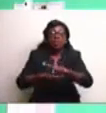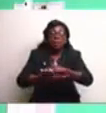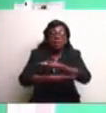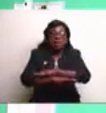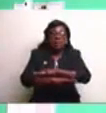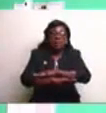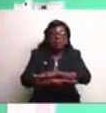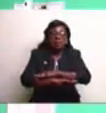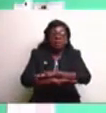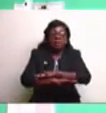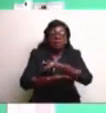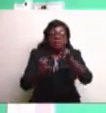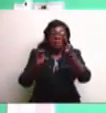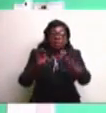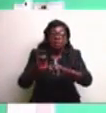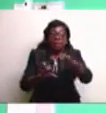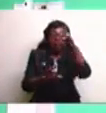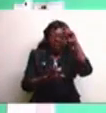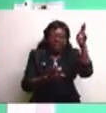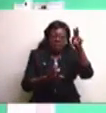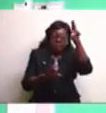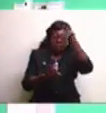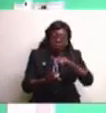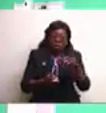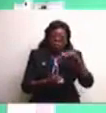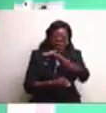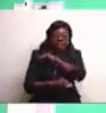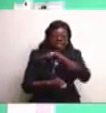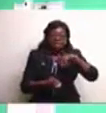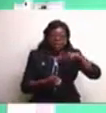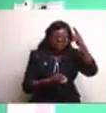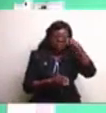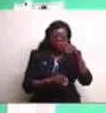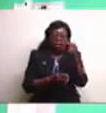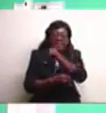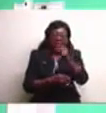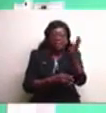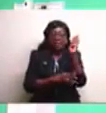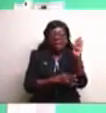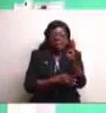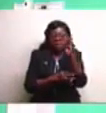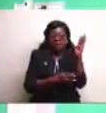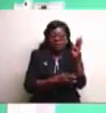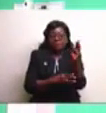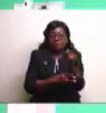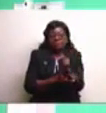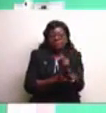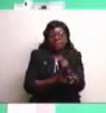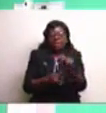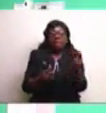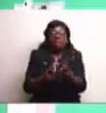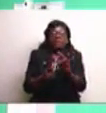The chair recognizes the honorable member for St. Barnabas. Thank you very much, Madam Speaker. First, let me give Almighty